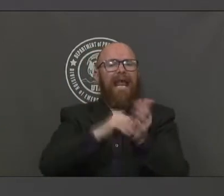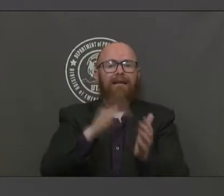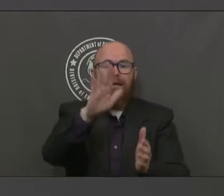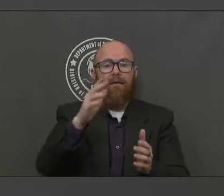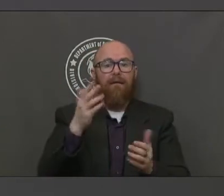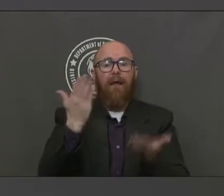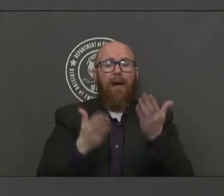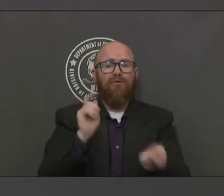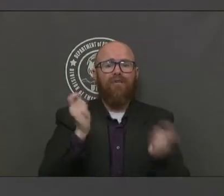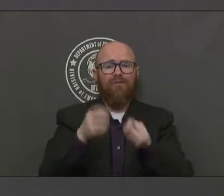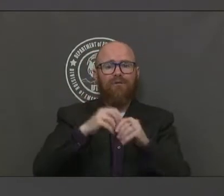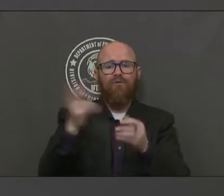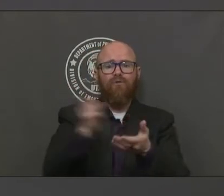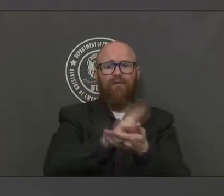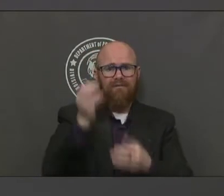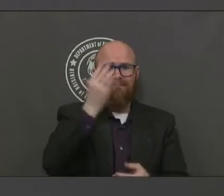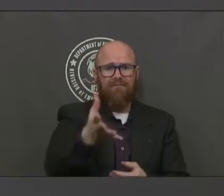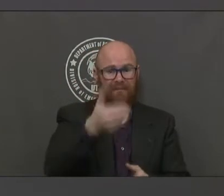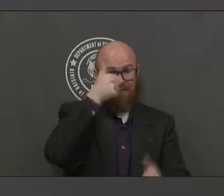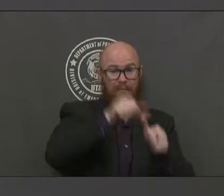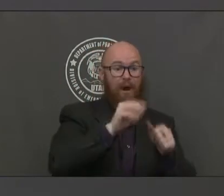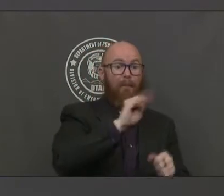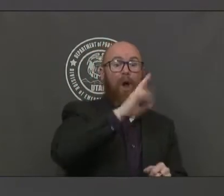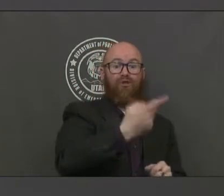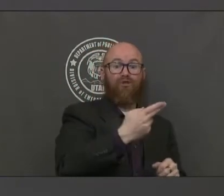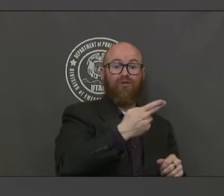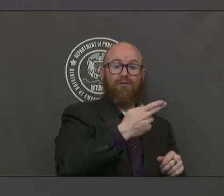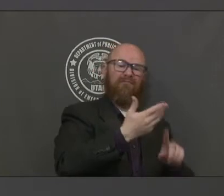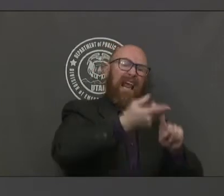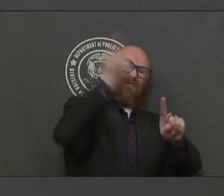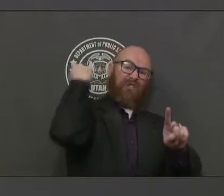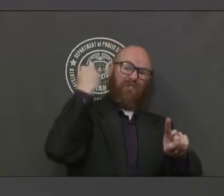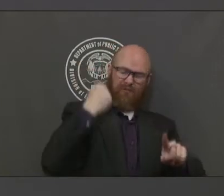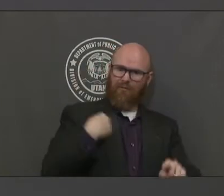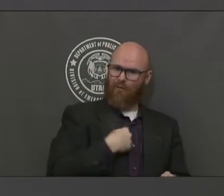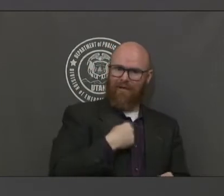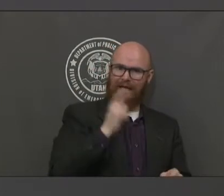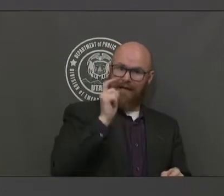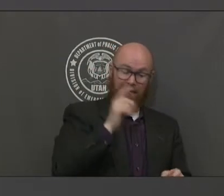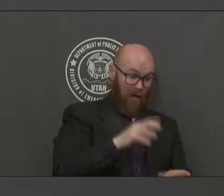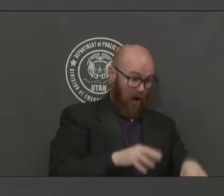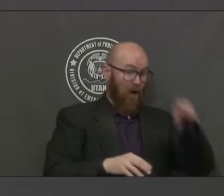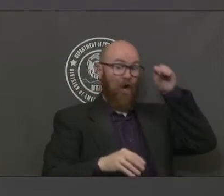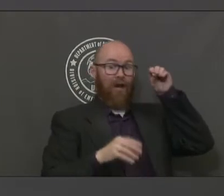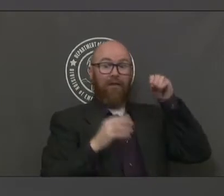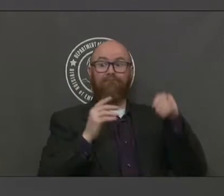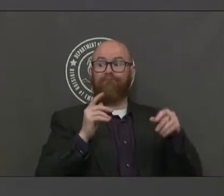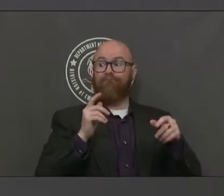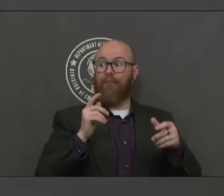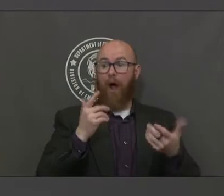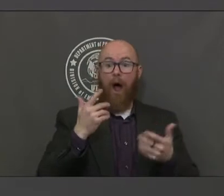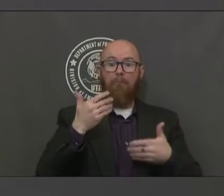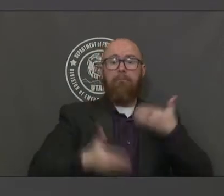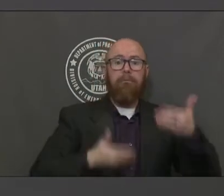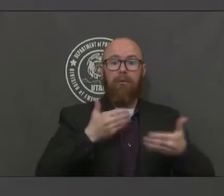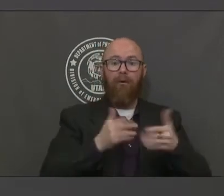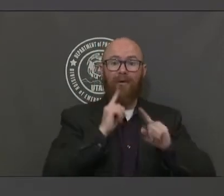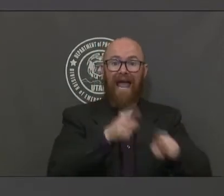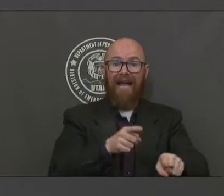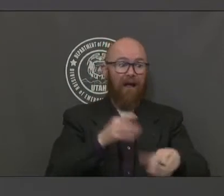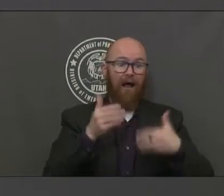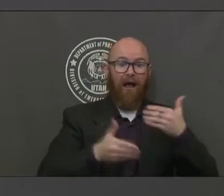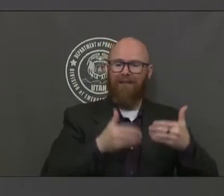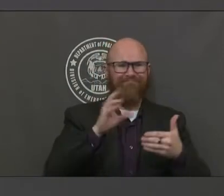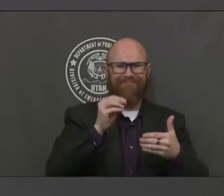all of those models were wrong, right? And if it does, then we'll adjust. But it's important. It's important